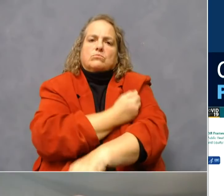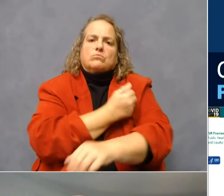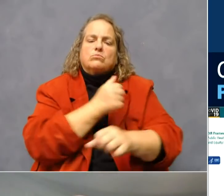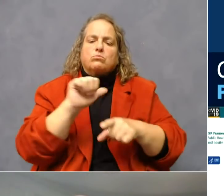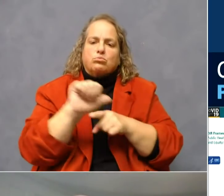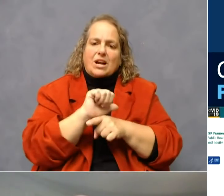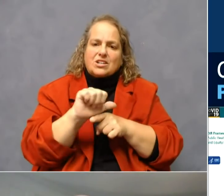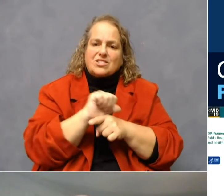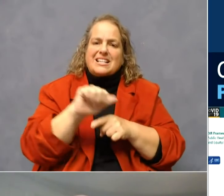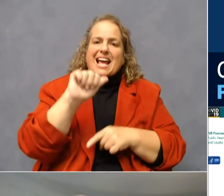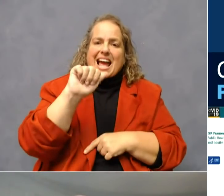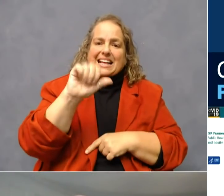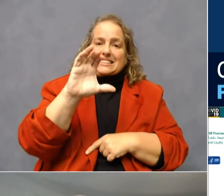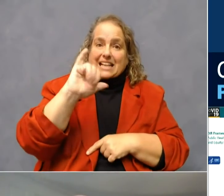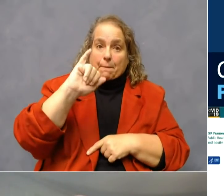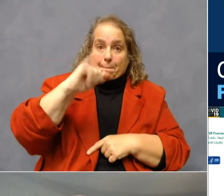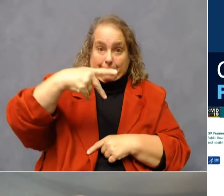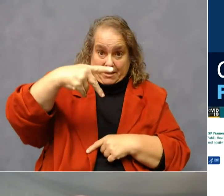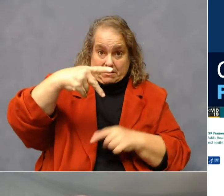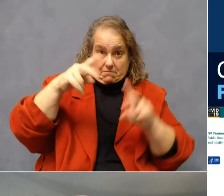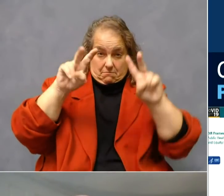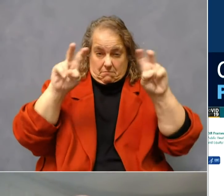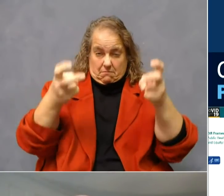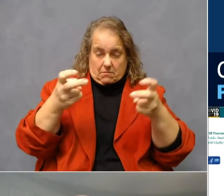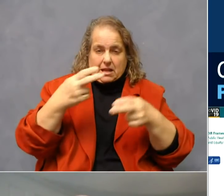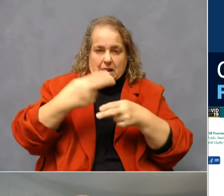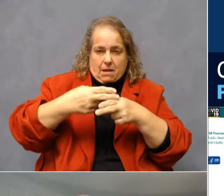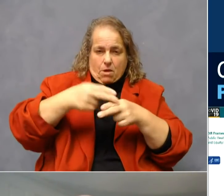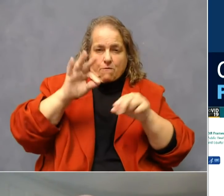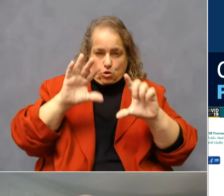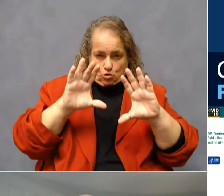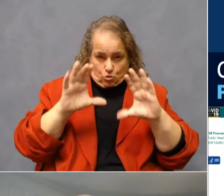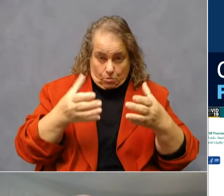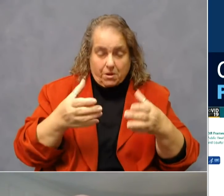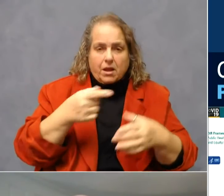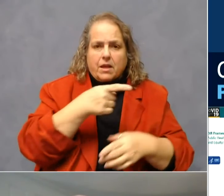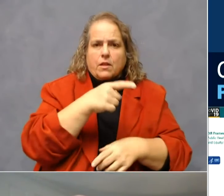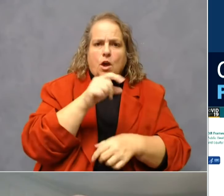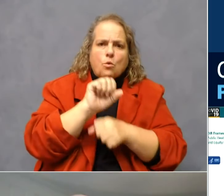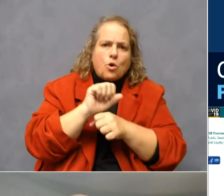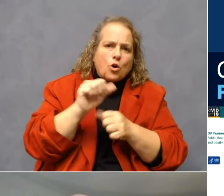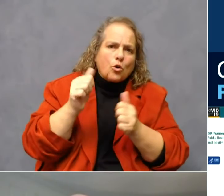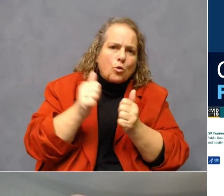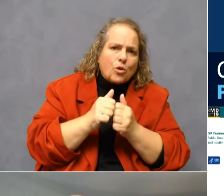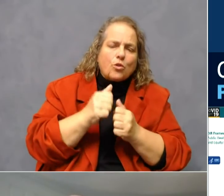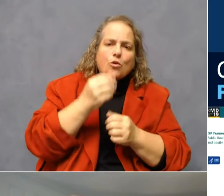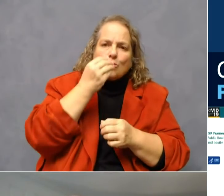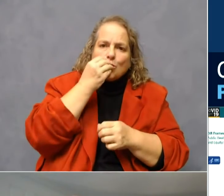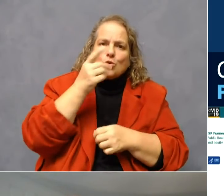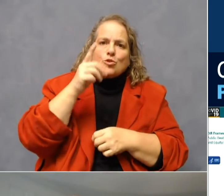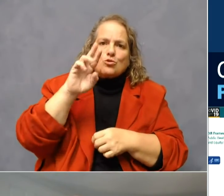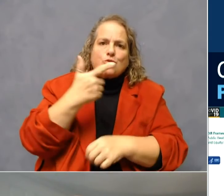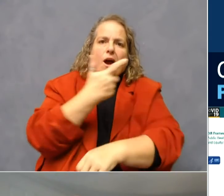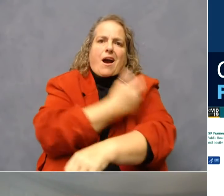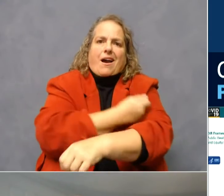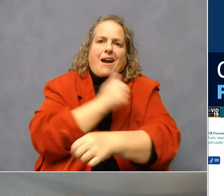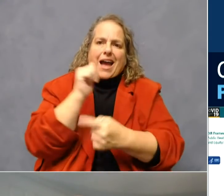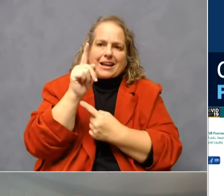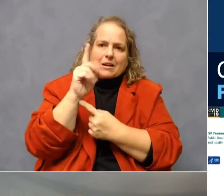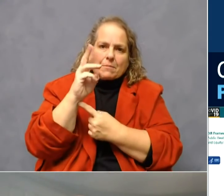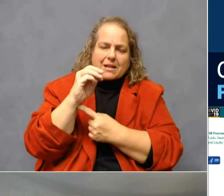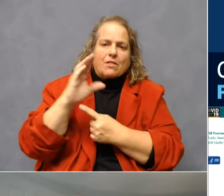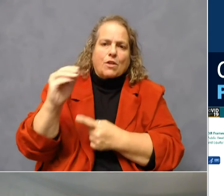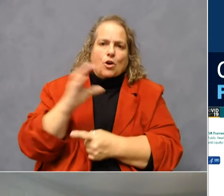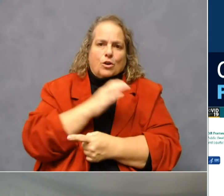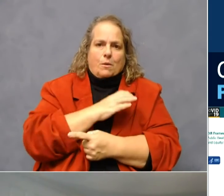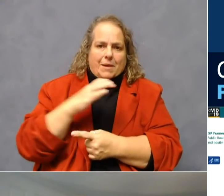ACIP has been working very closely with the Food and Drug Administration and its committees. And in fact, they're going to have an emergency